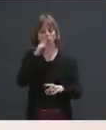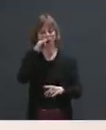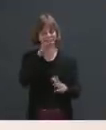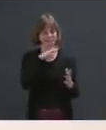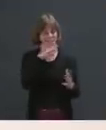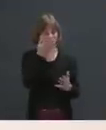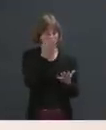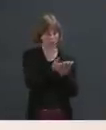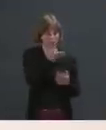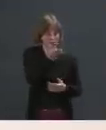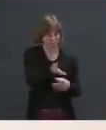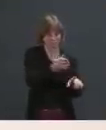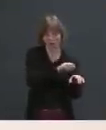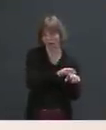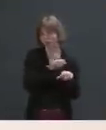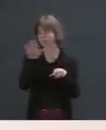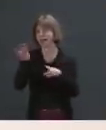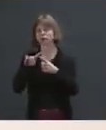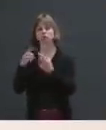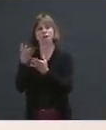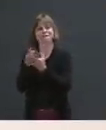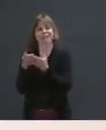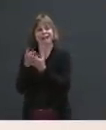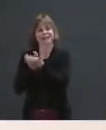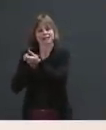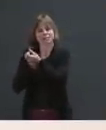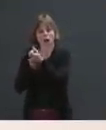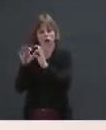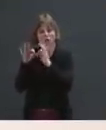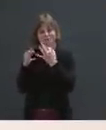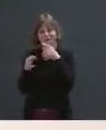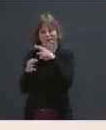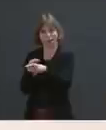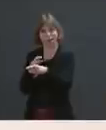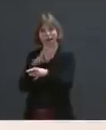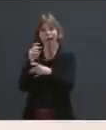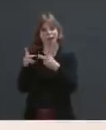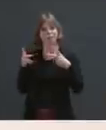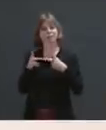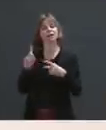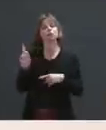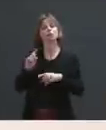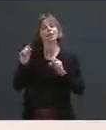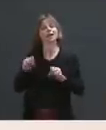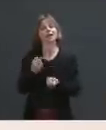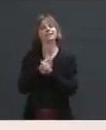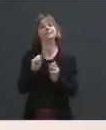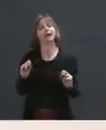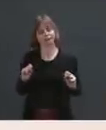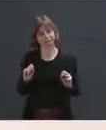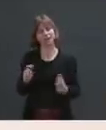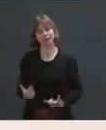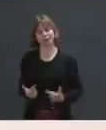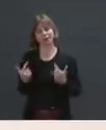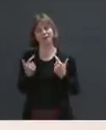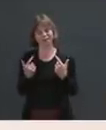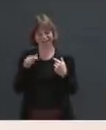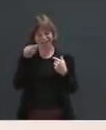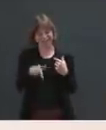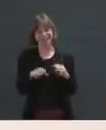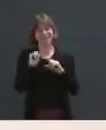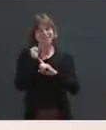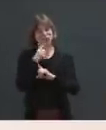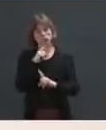to vetted, sponsored families, and to places where they can safely be. This is a difficult situation. It's